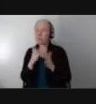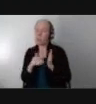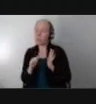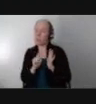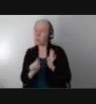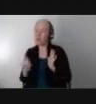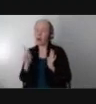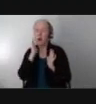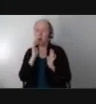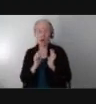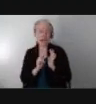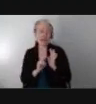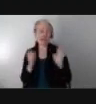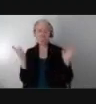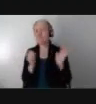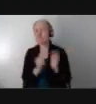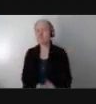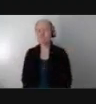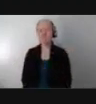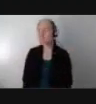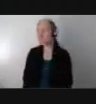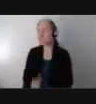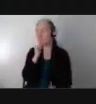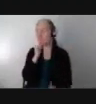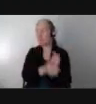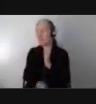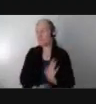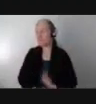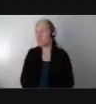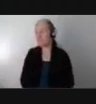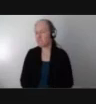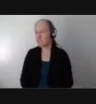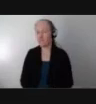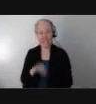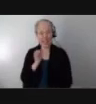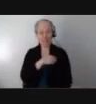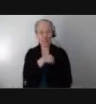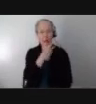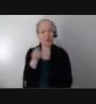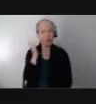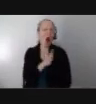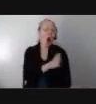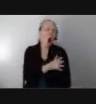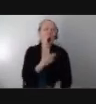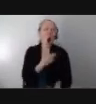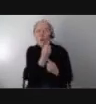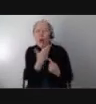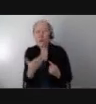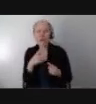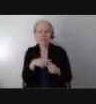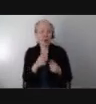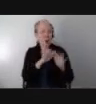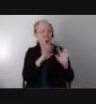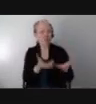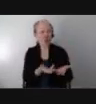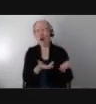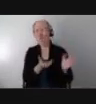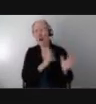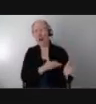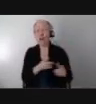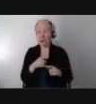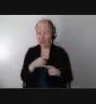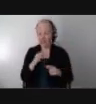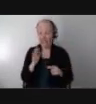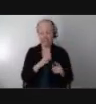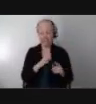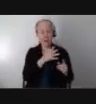their overall competence in a way that would not be assumed if they are white. So we have to be really aware of our words. Words matter,